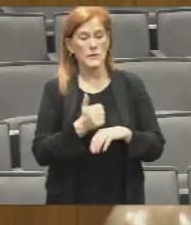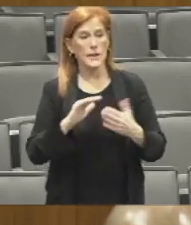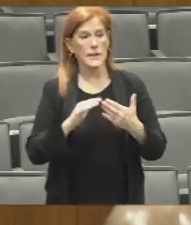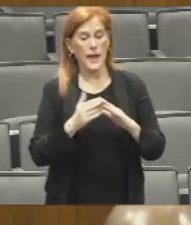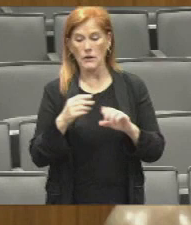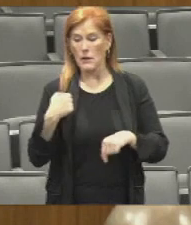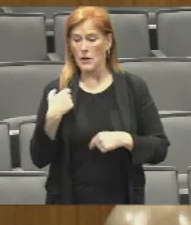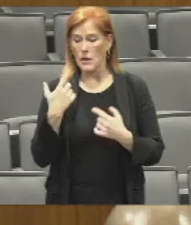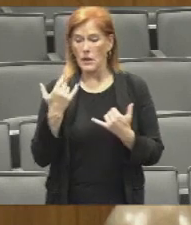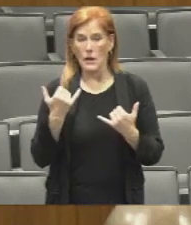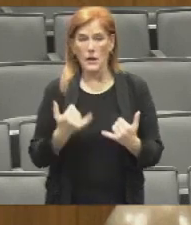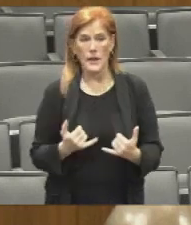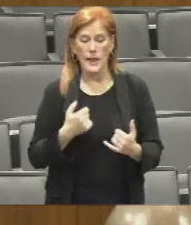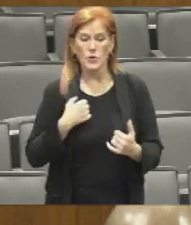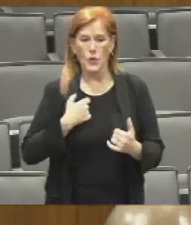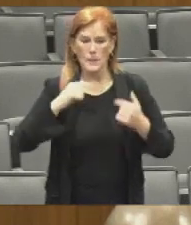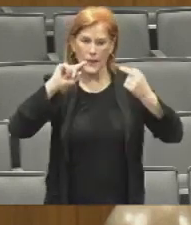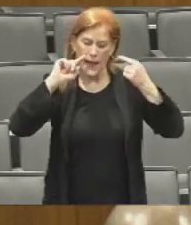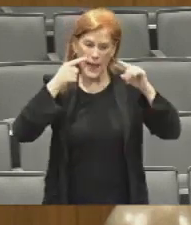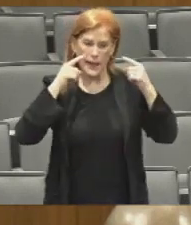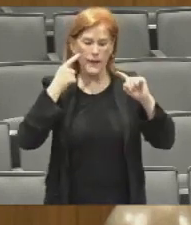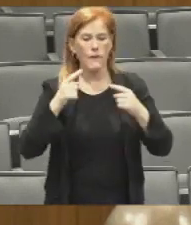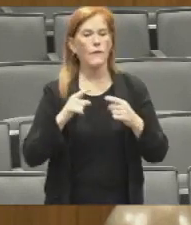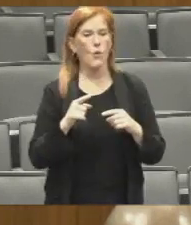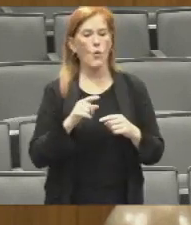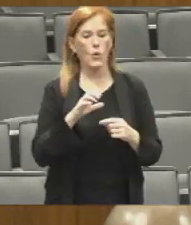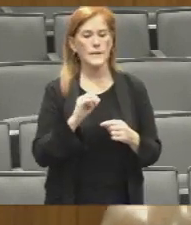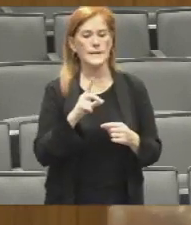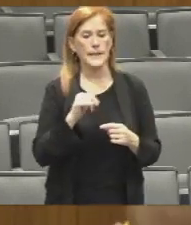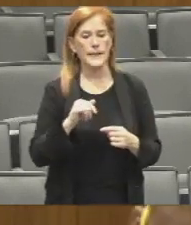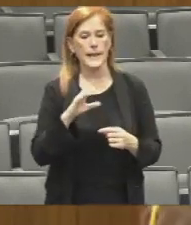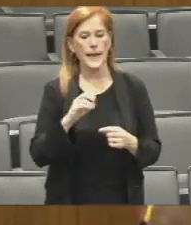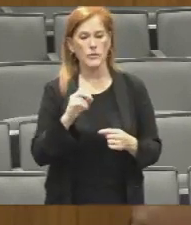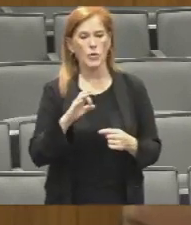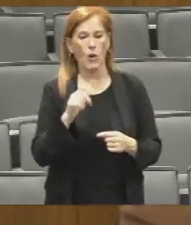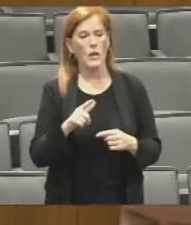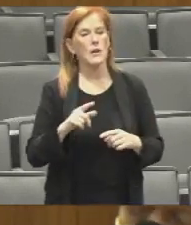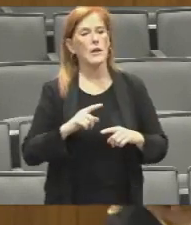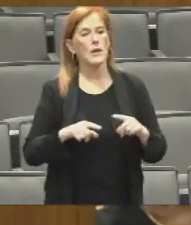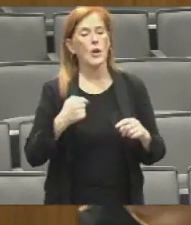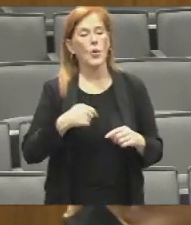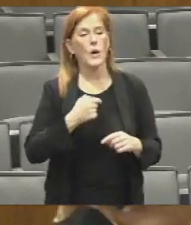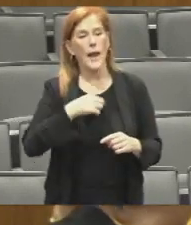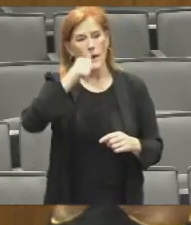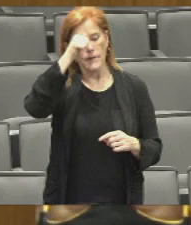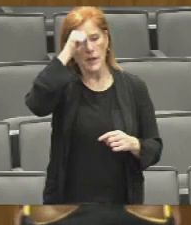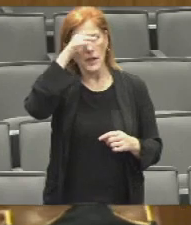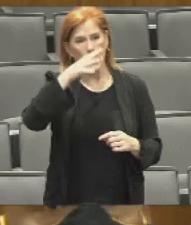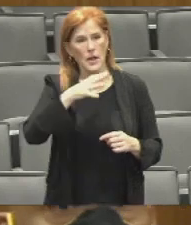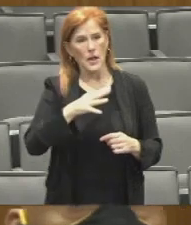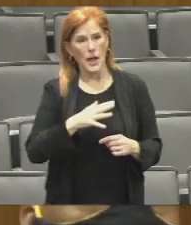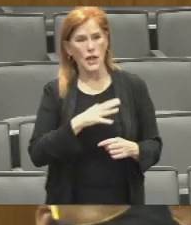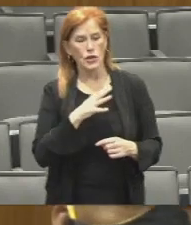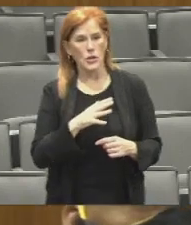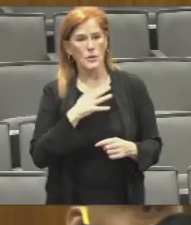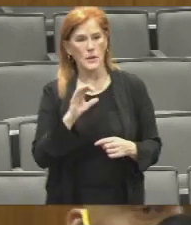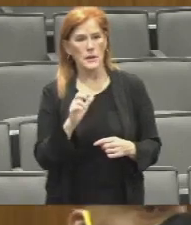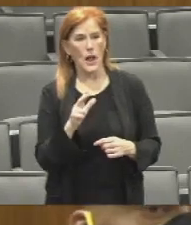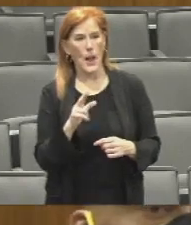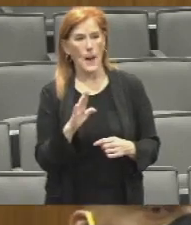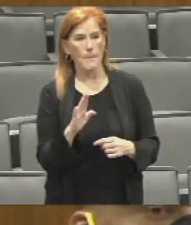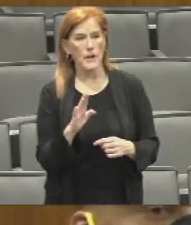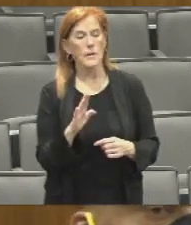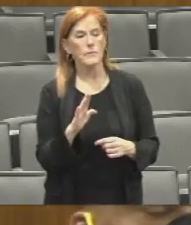now has kind of been a headache for the city council, but you know, in the city. But we have a gentleman's club that has